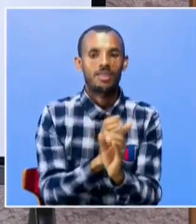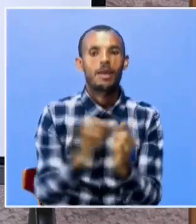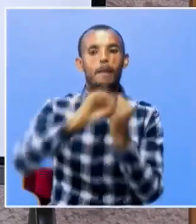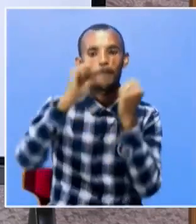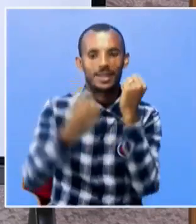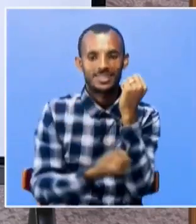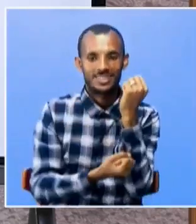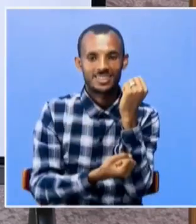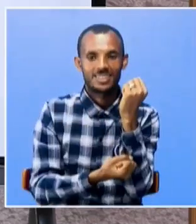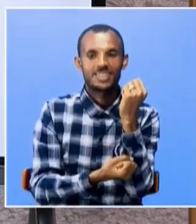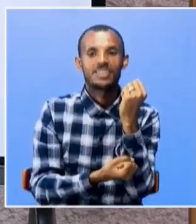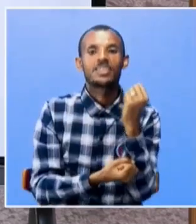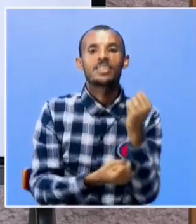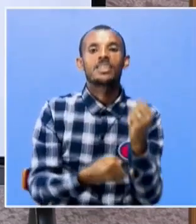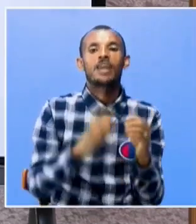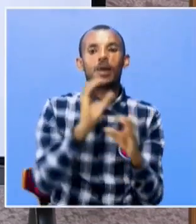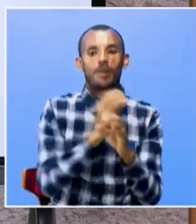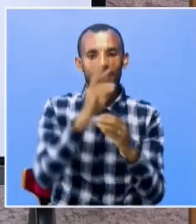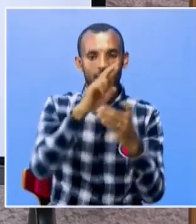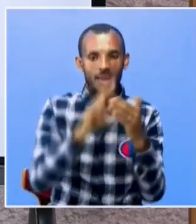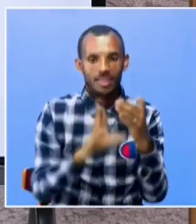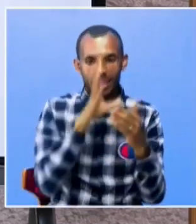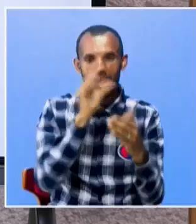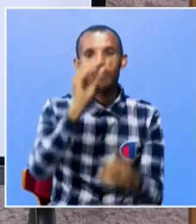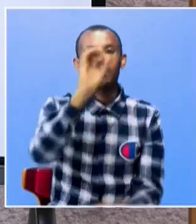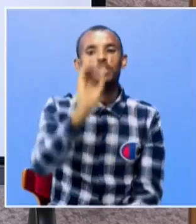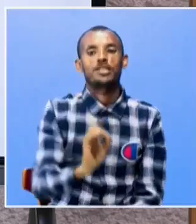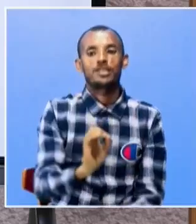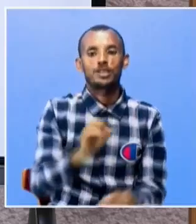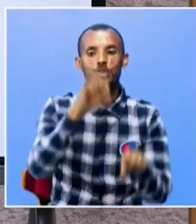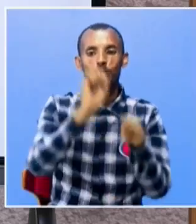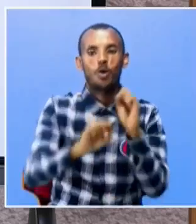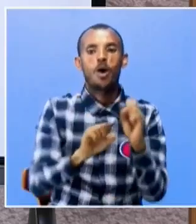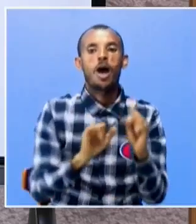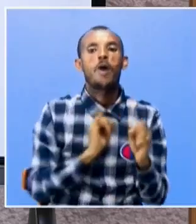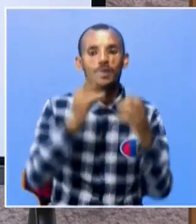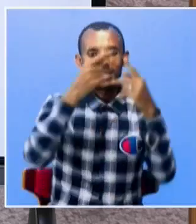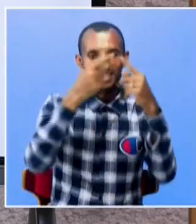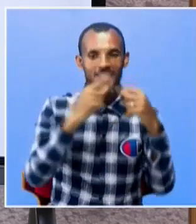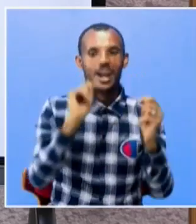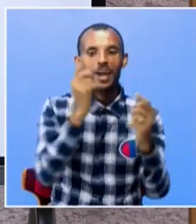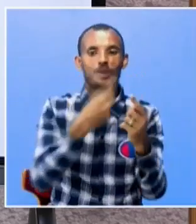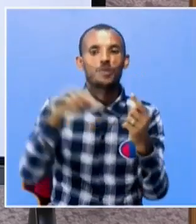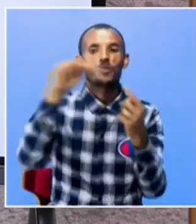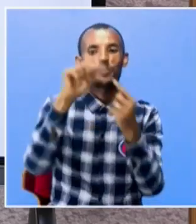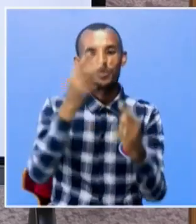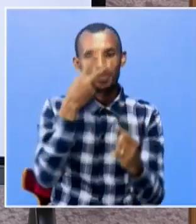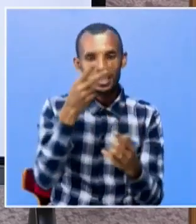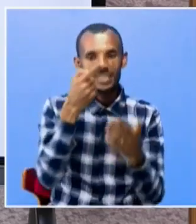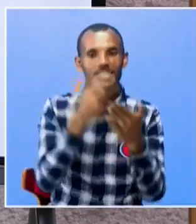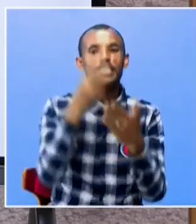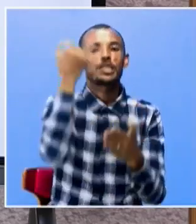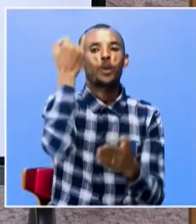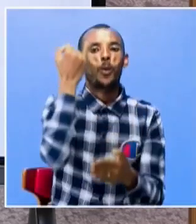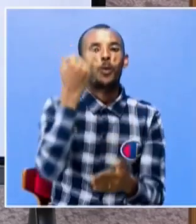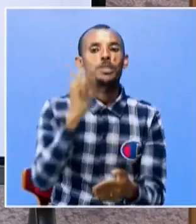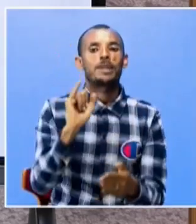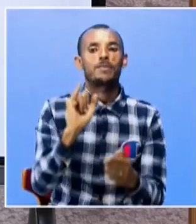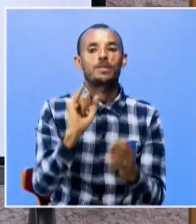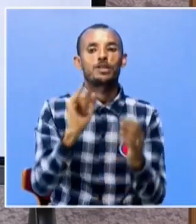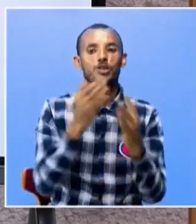base, calculate rate and percentage. So we'll try to see this concept through